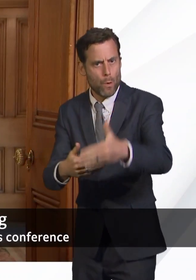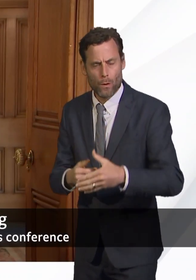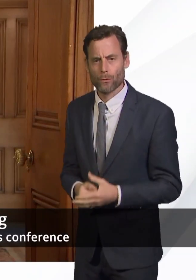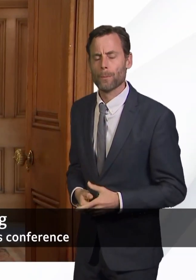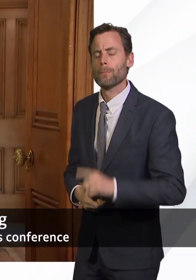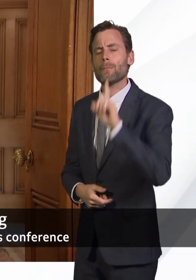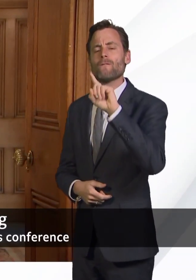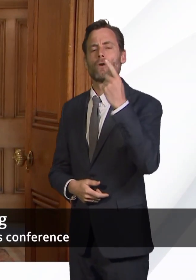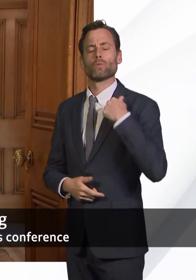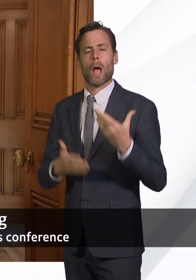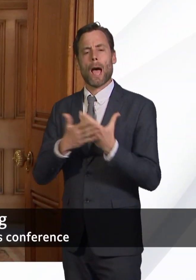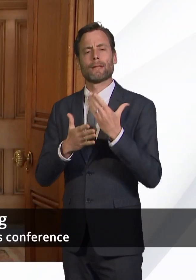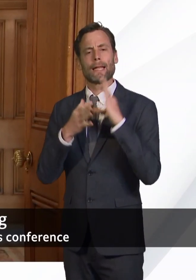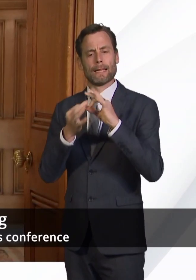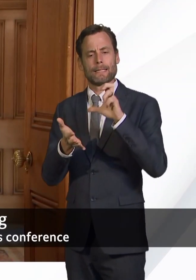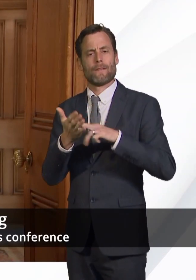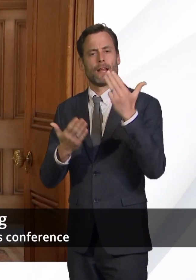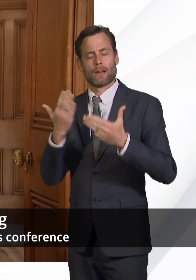response.